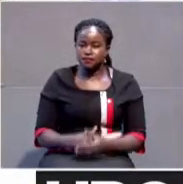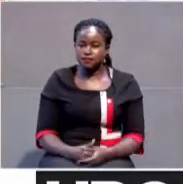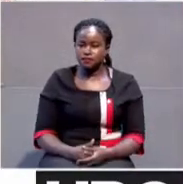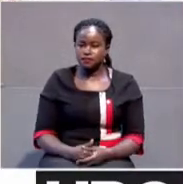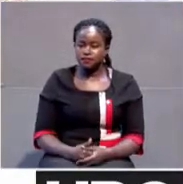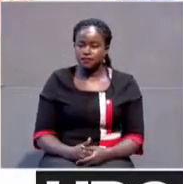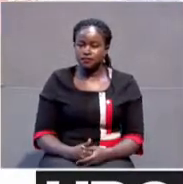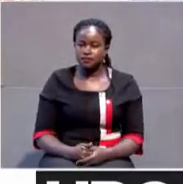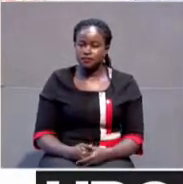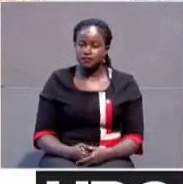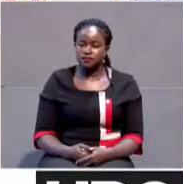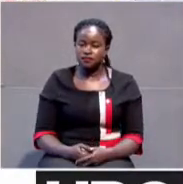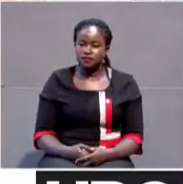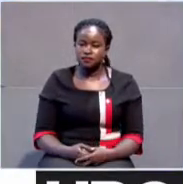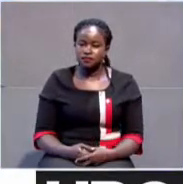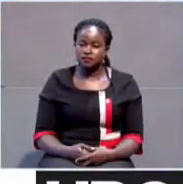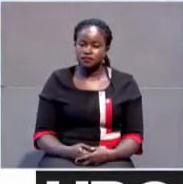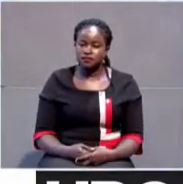News.